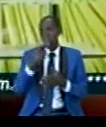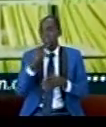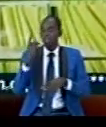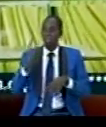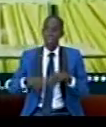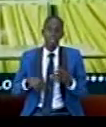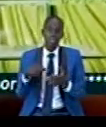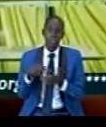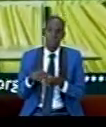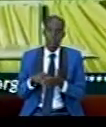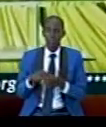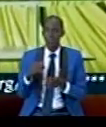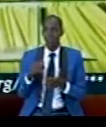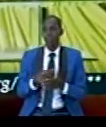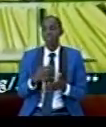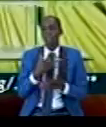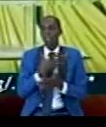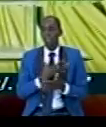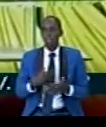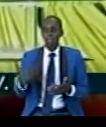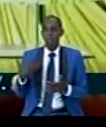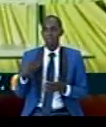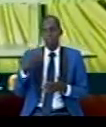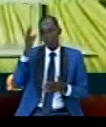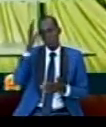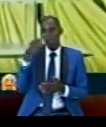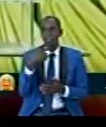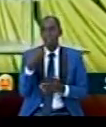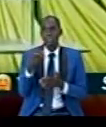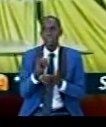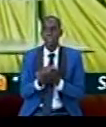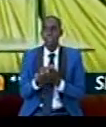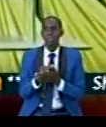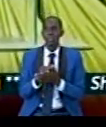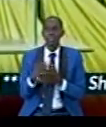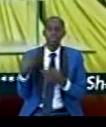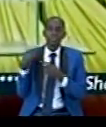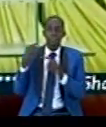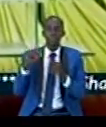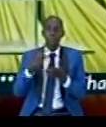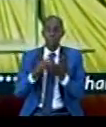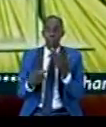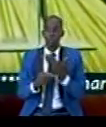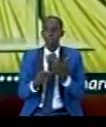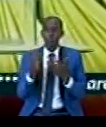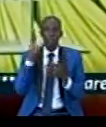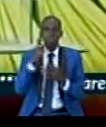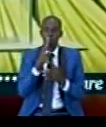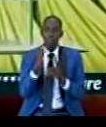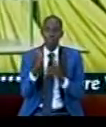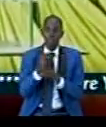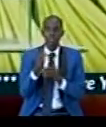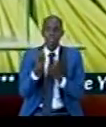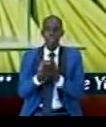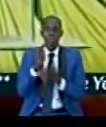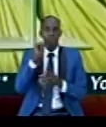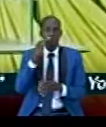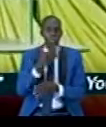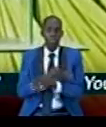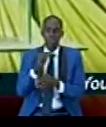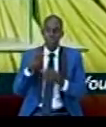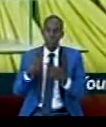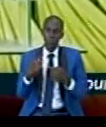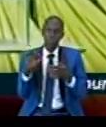her dad told her that since the crusade is going on, she needed to connect and believe that the Lord will heal